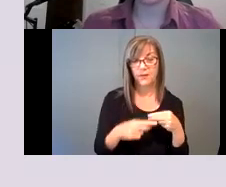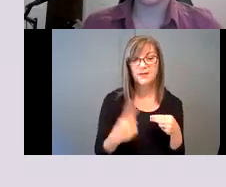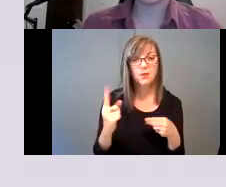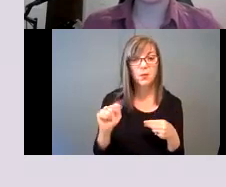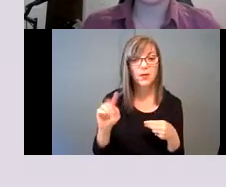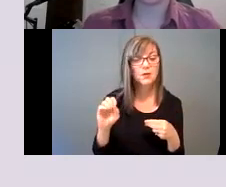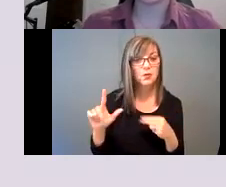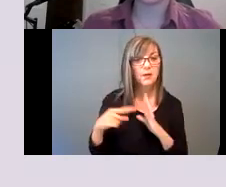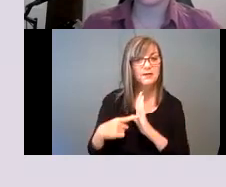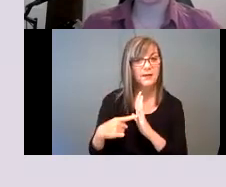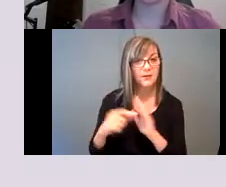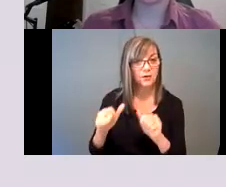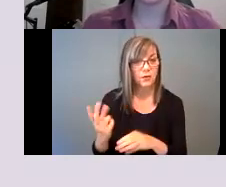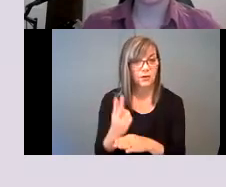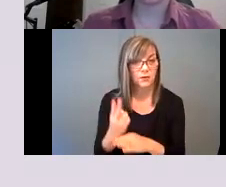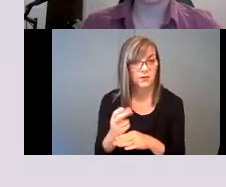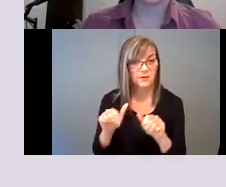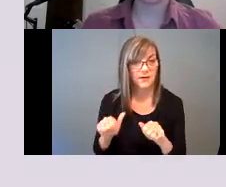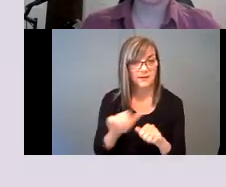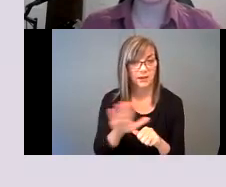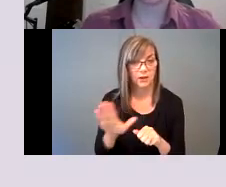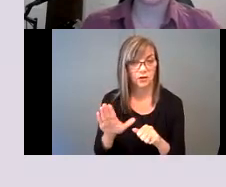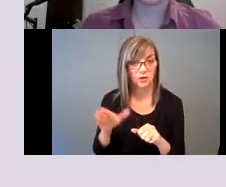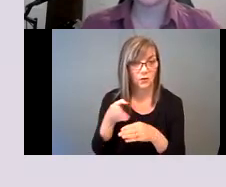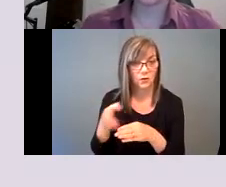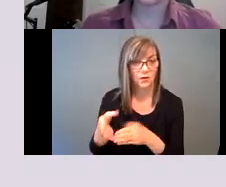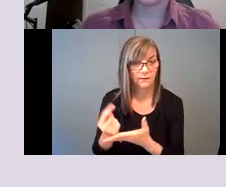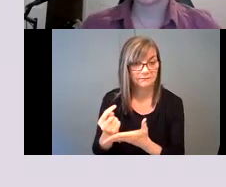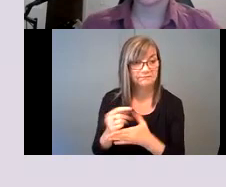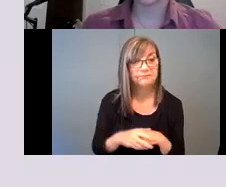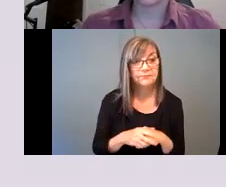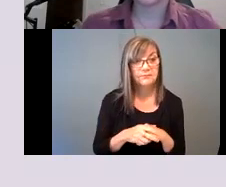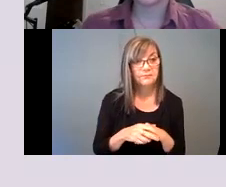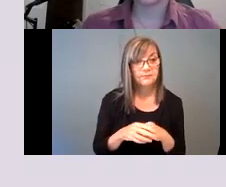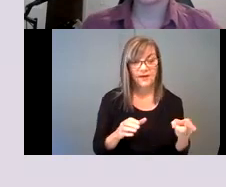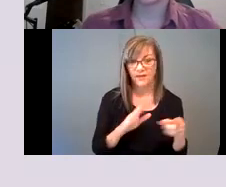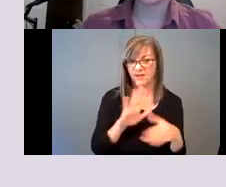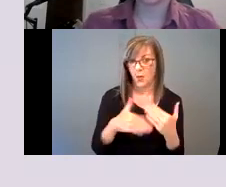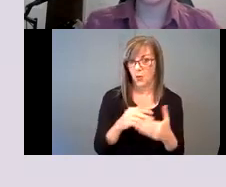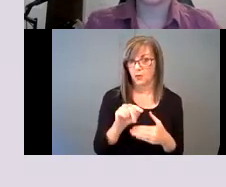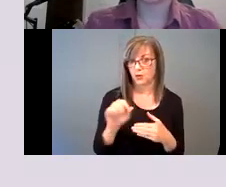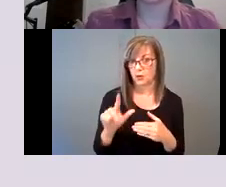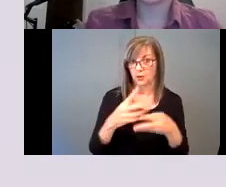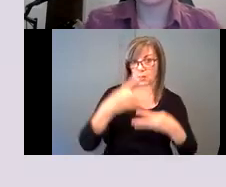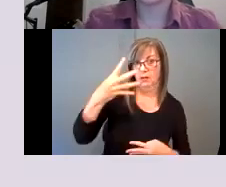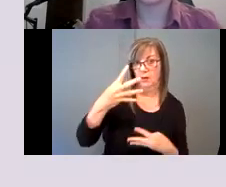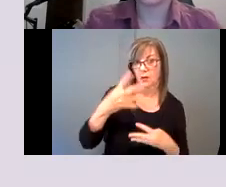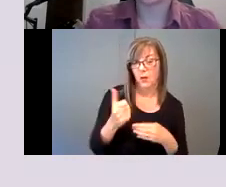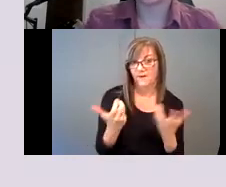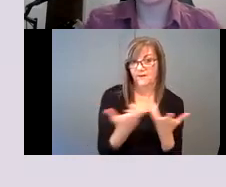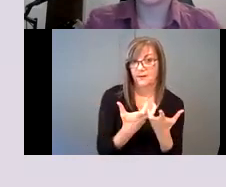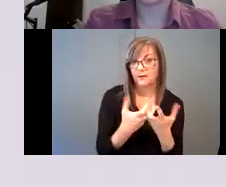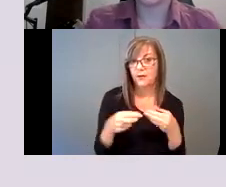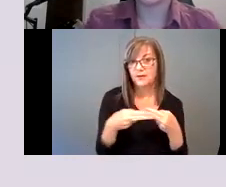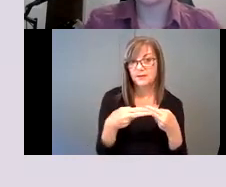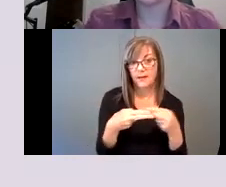potentially integrate into your practice. We aren't able to fit the entire tool onto the slide here. So when you get a copy of the slides, you'll be